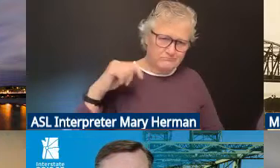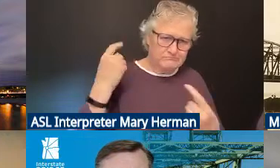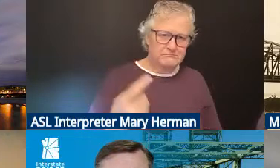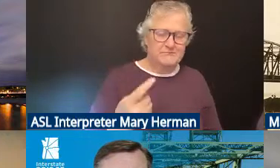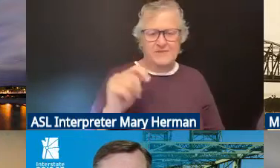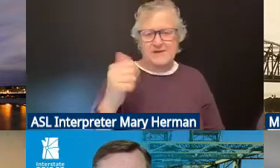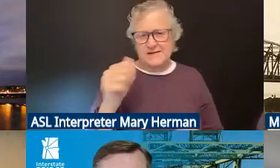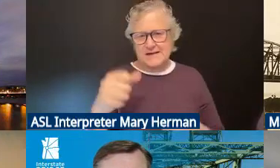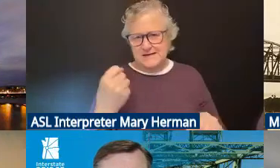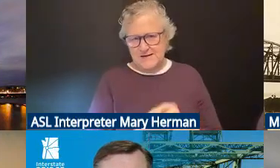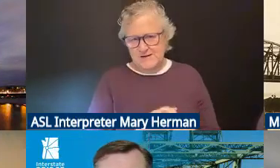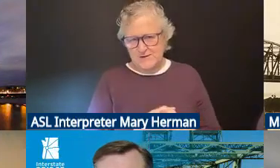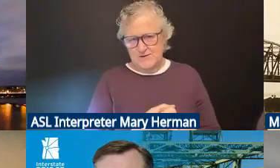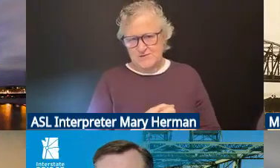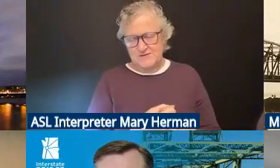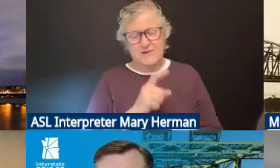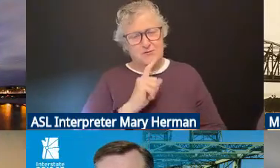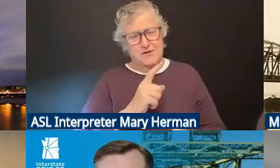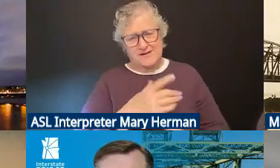city.